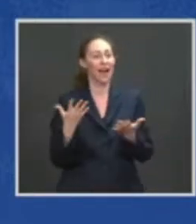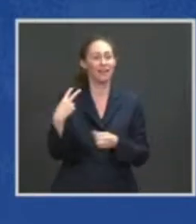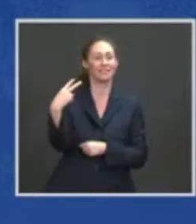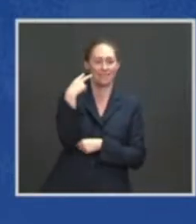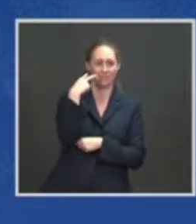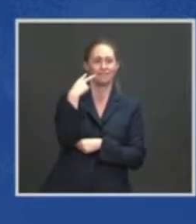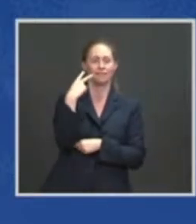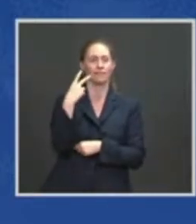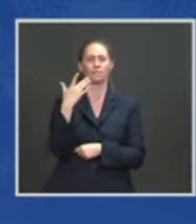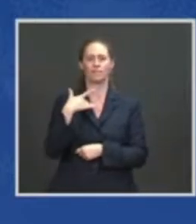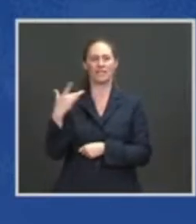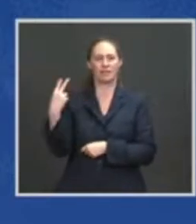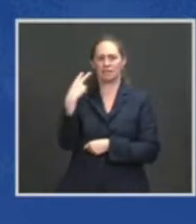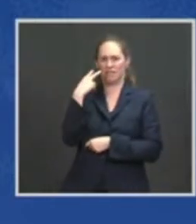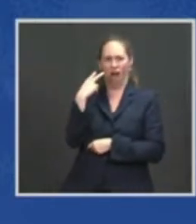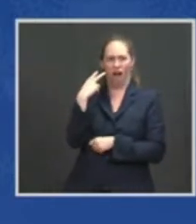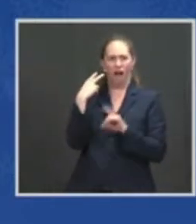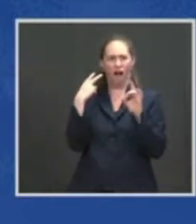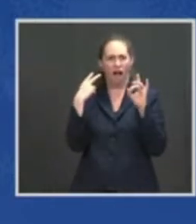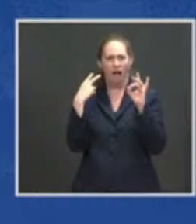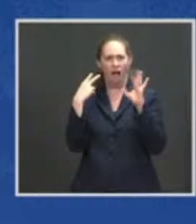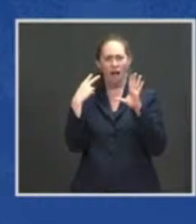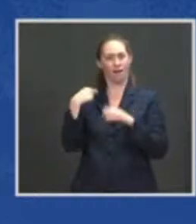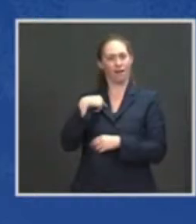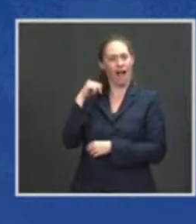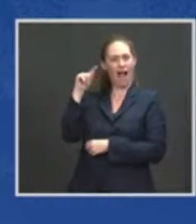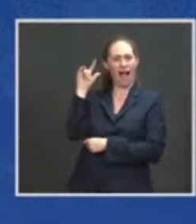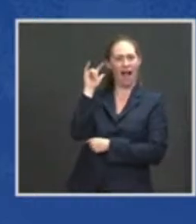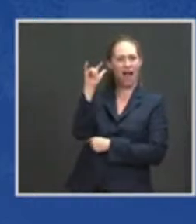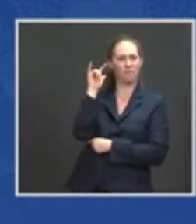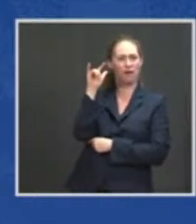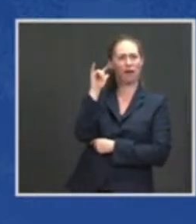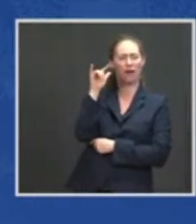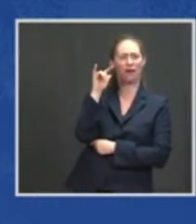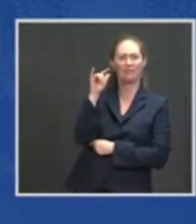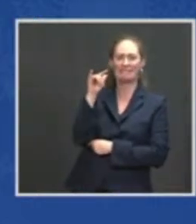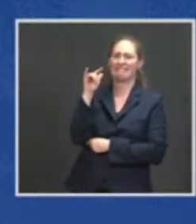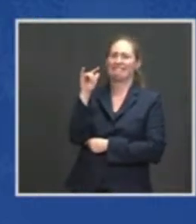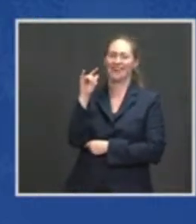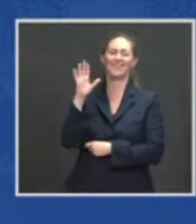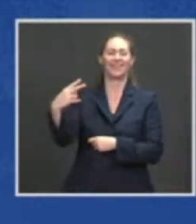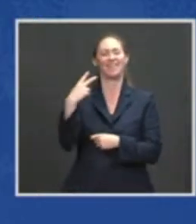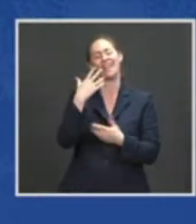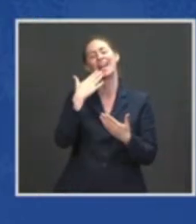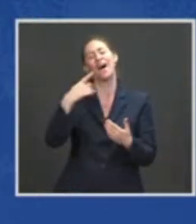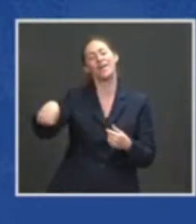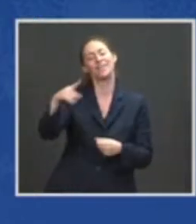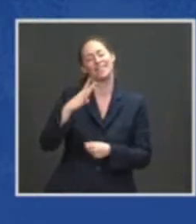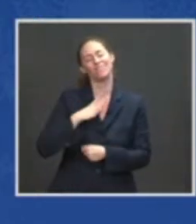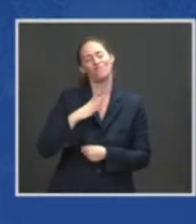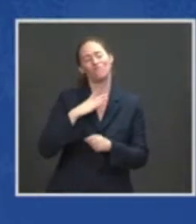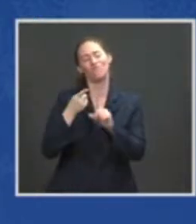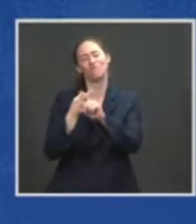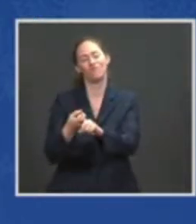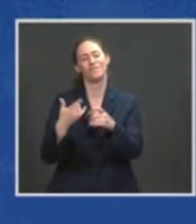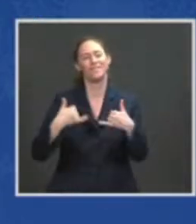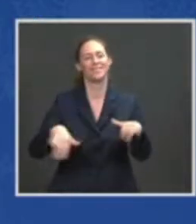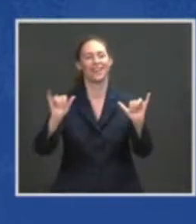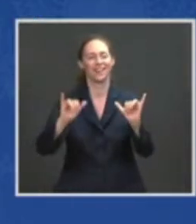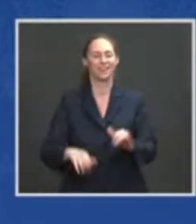And so thank you all so much. You got some really great friends here. Start with Marcy. And anyway, Mr. Mayor, thank